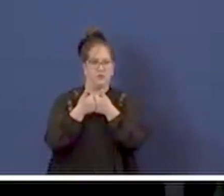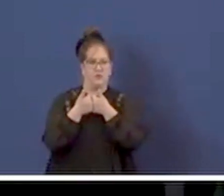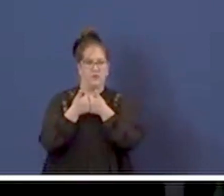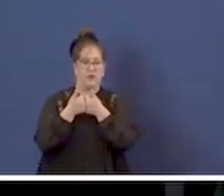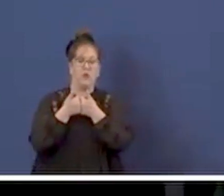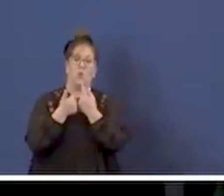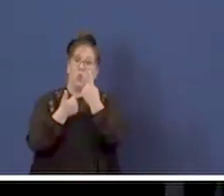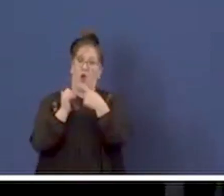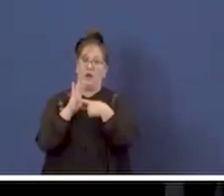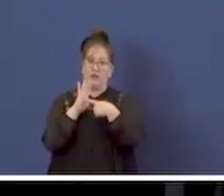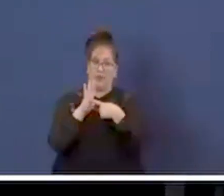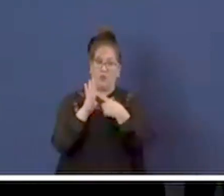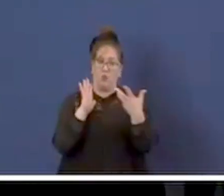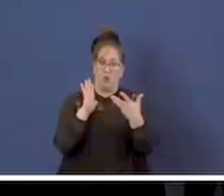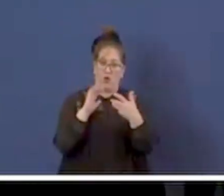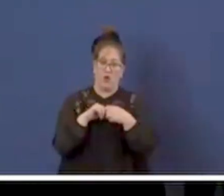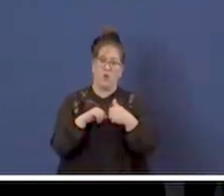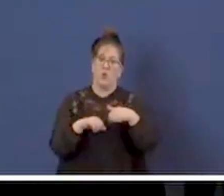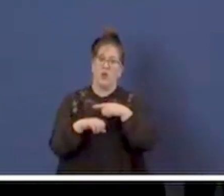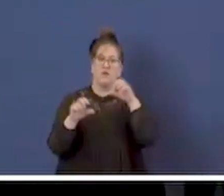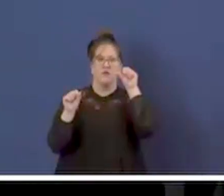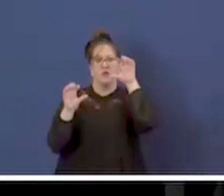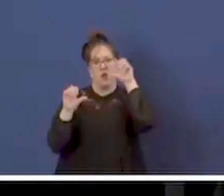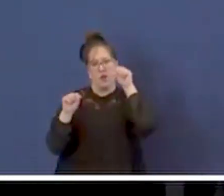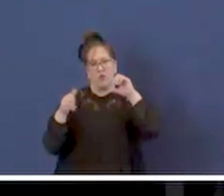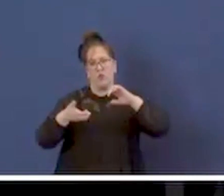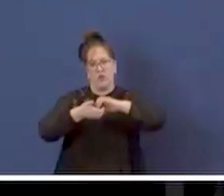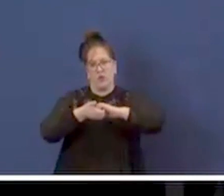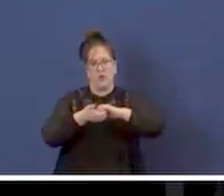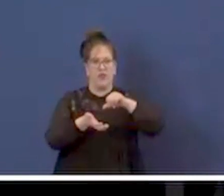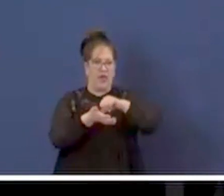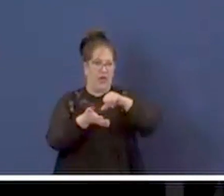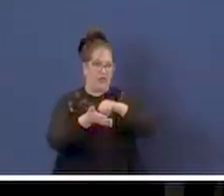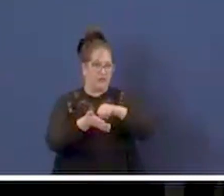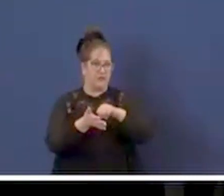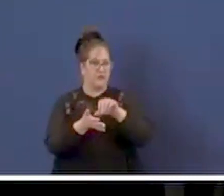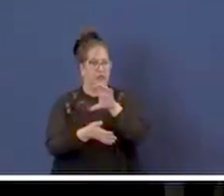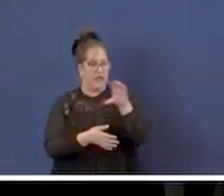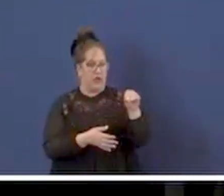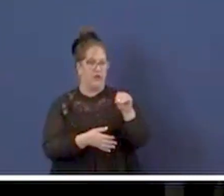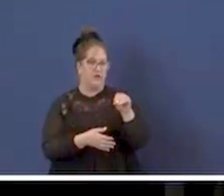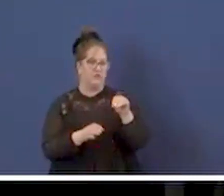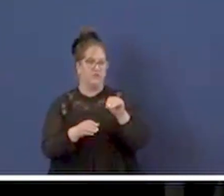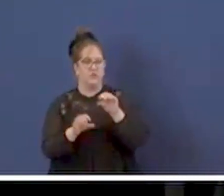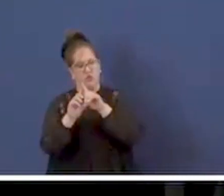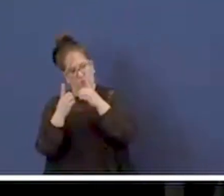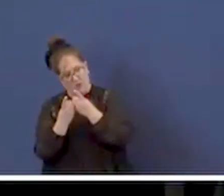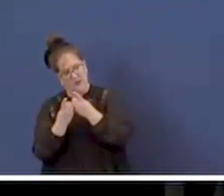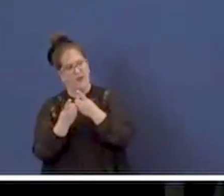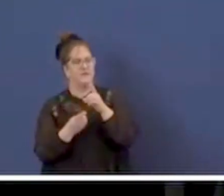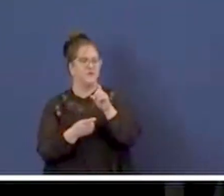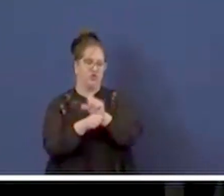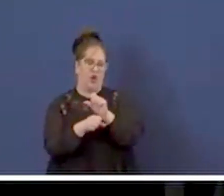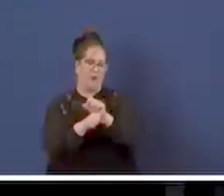really good example is we have a phenomenal working relationship with the Athens County Department of Job and Family Services. We've